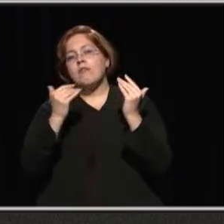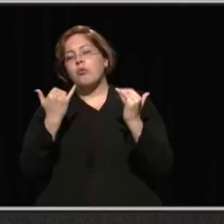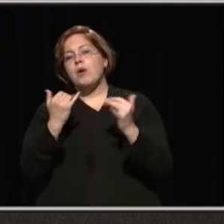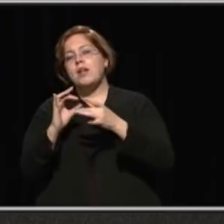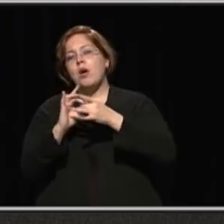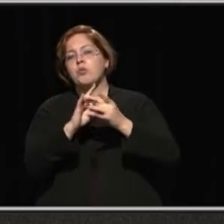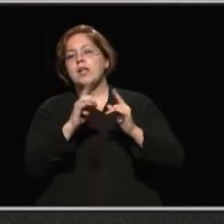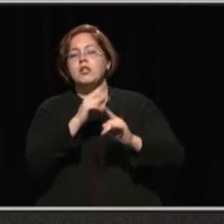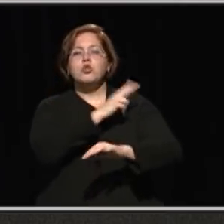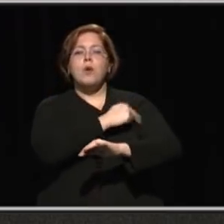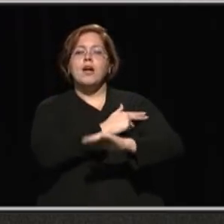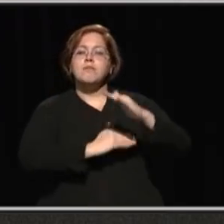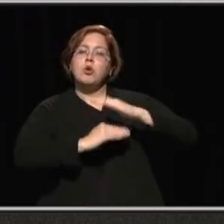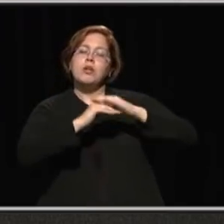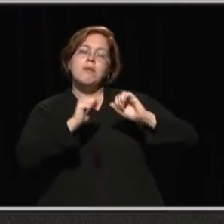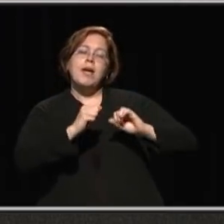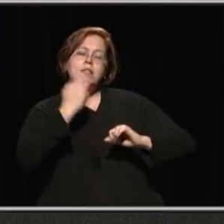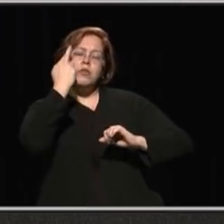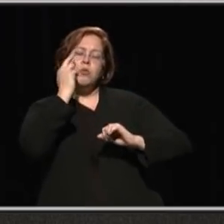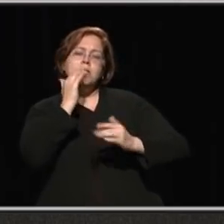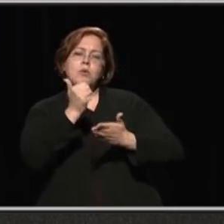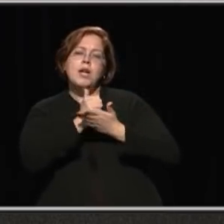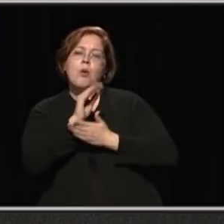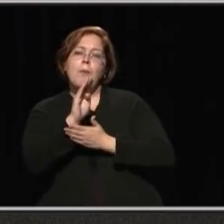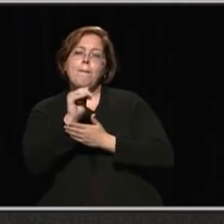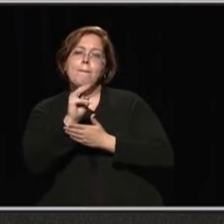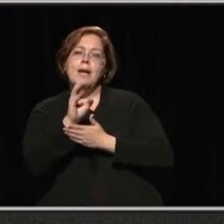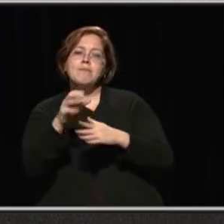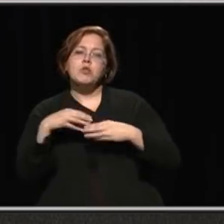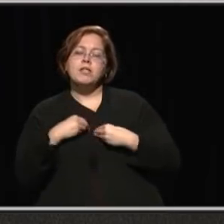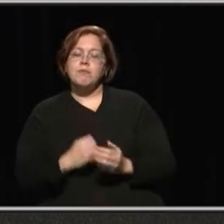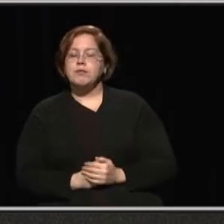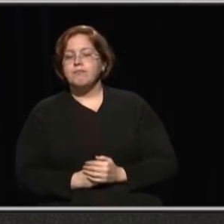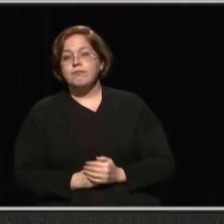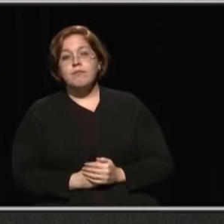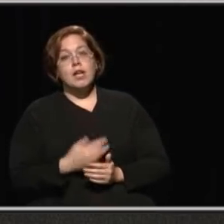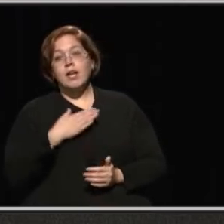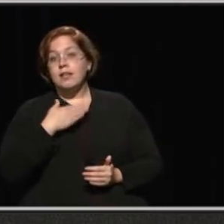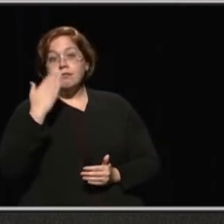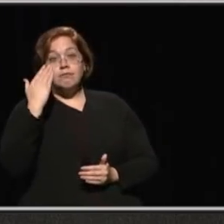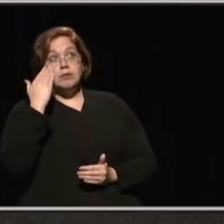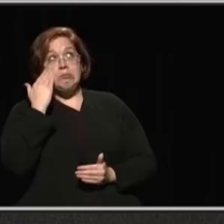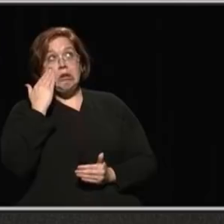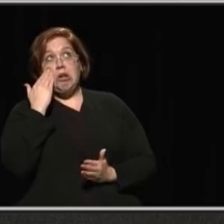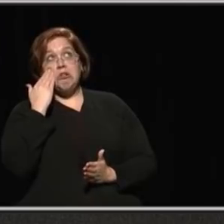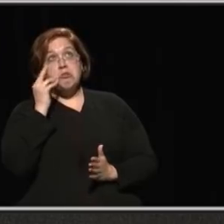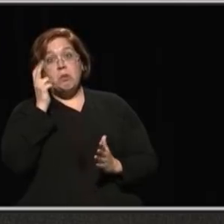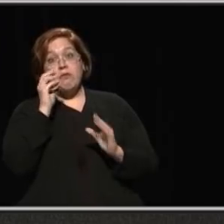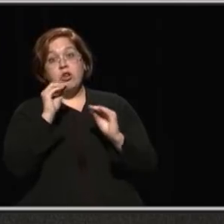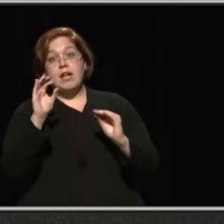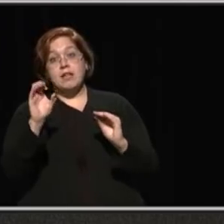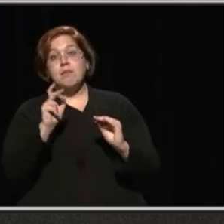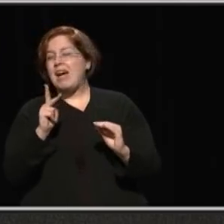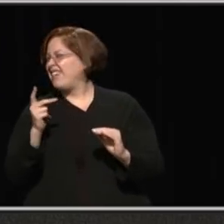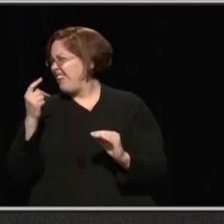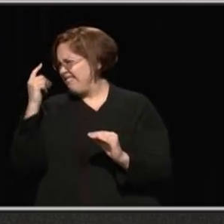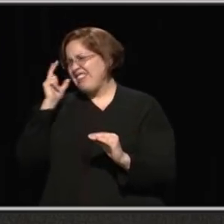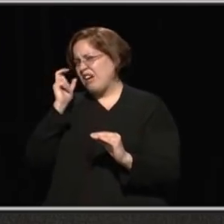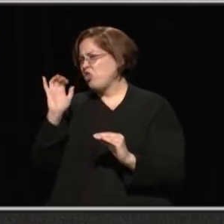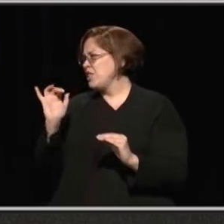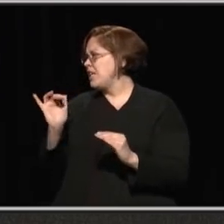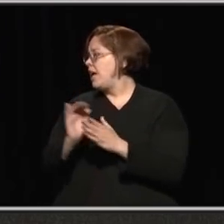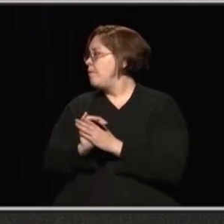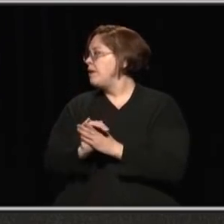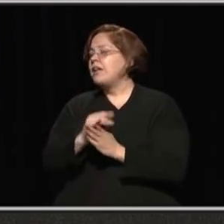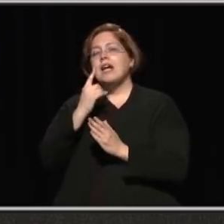hospital capacity, why it would help for them to take these patients. Yeah, to my knowledge, we have not received a response yet. That's my understanding too, and I